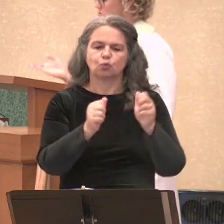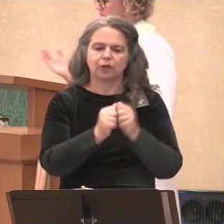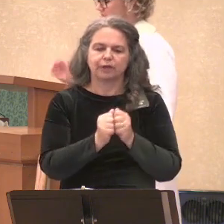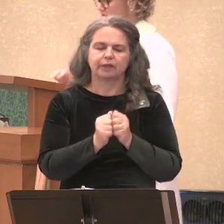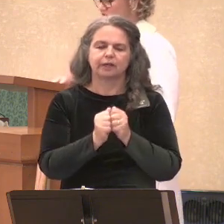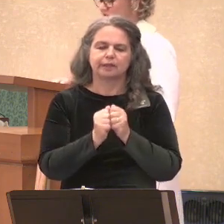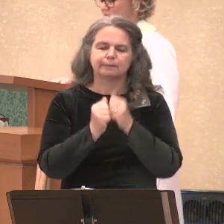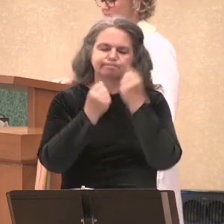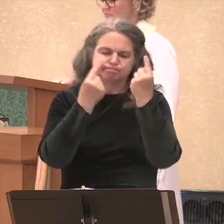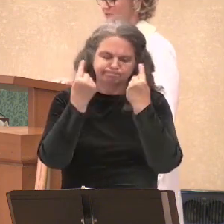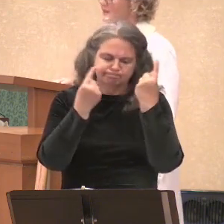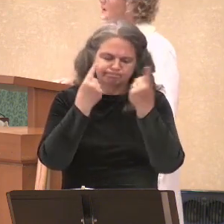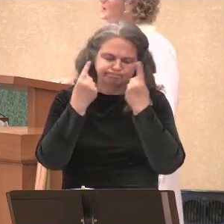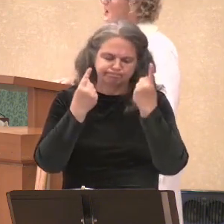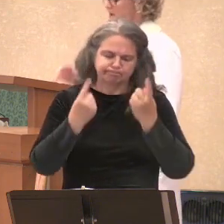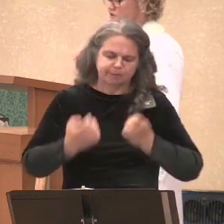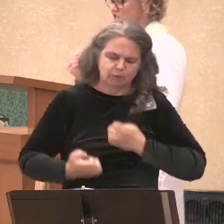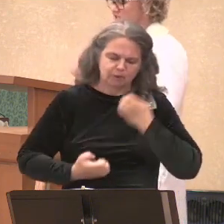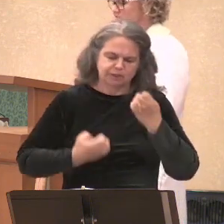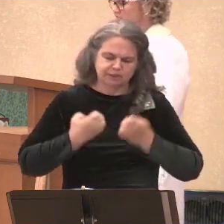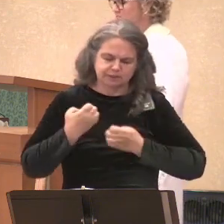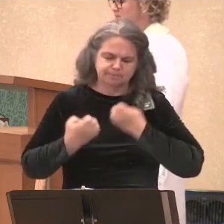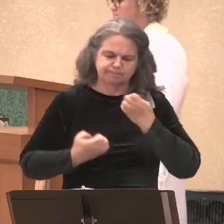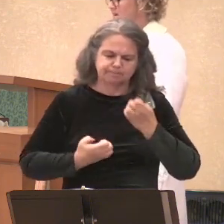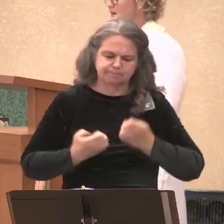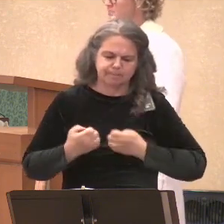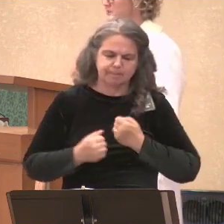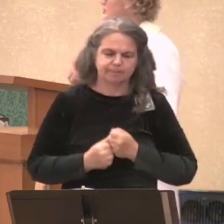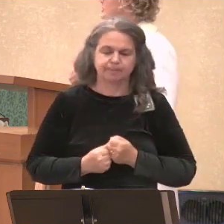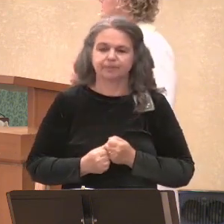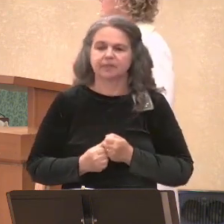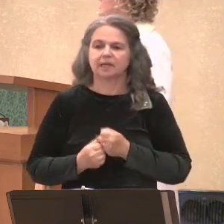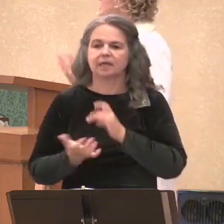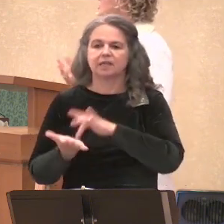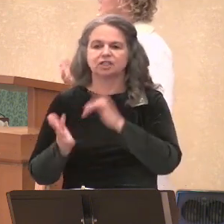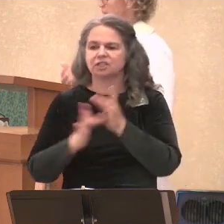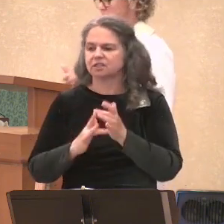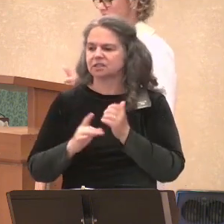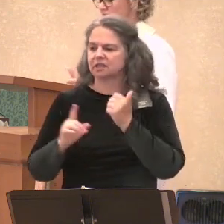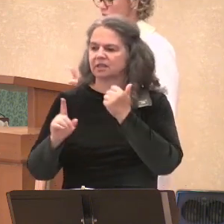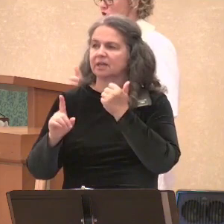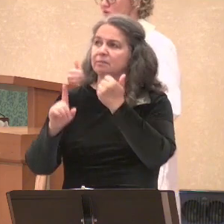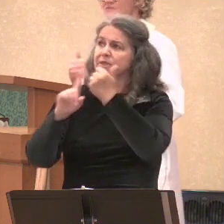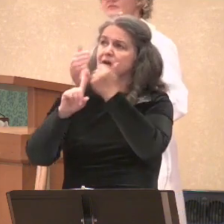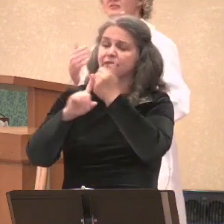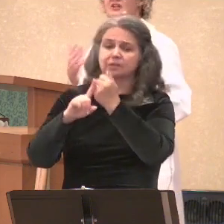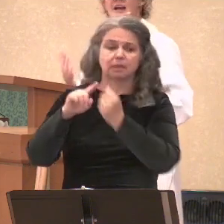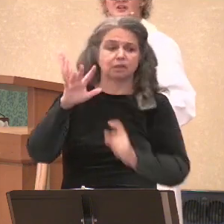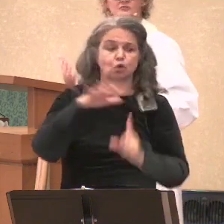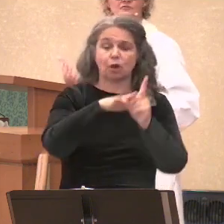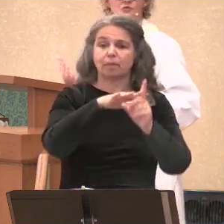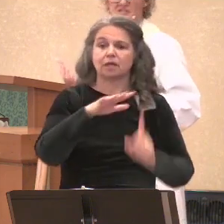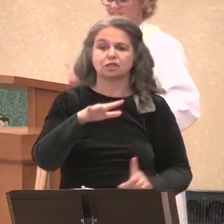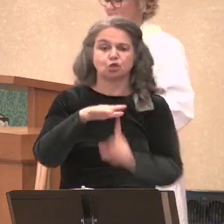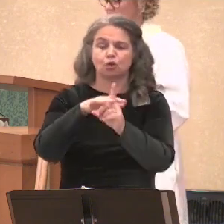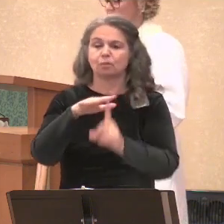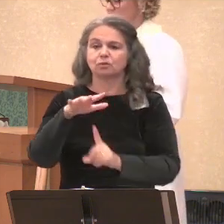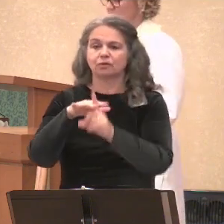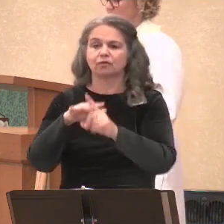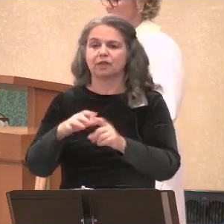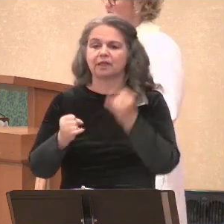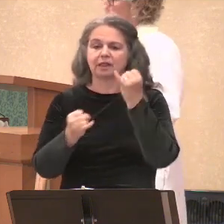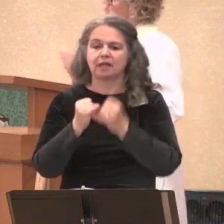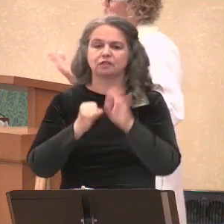and sort them out. And Jesus had been appearing and teaching them for the last 40